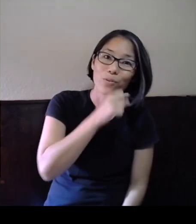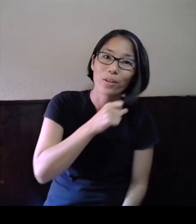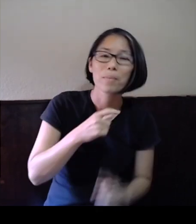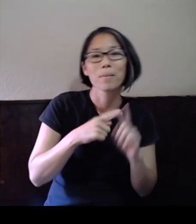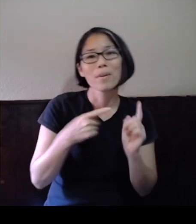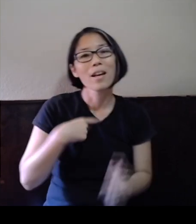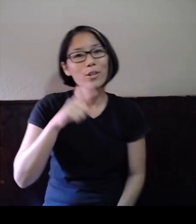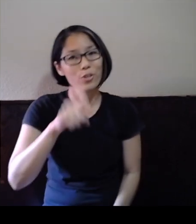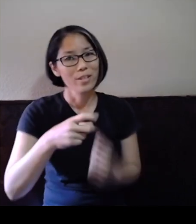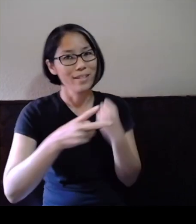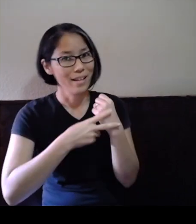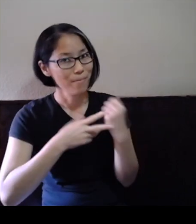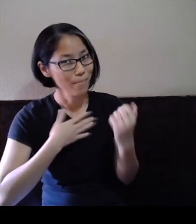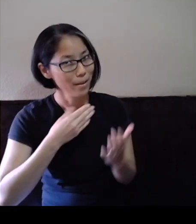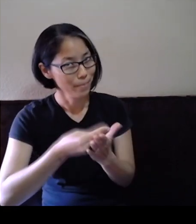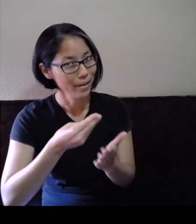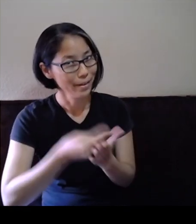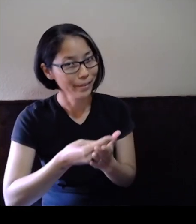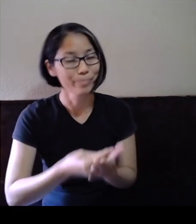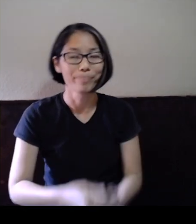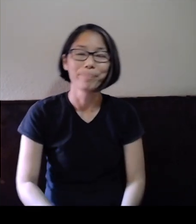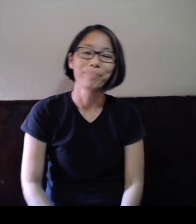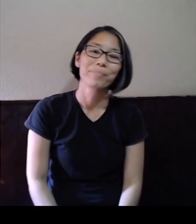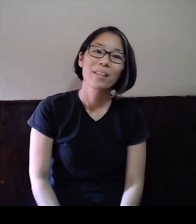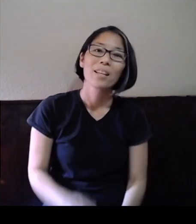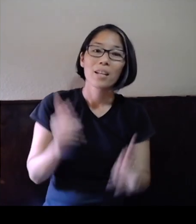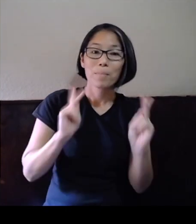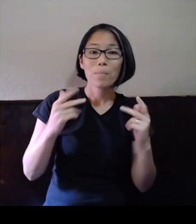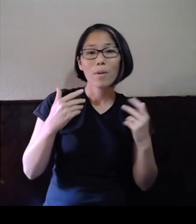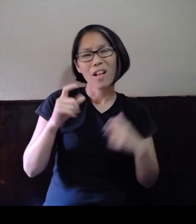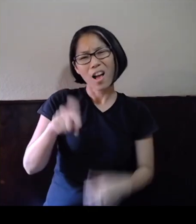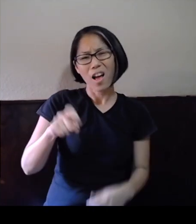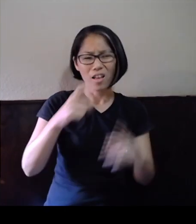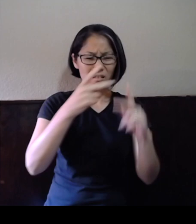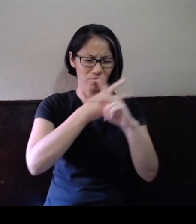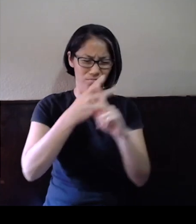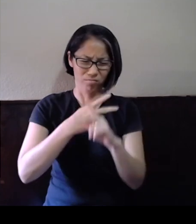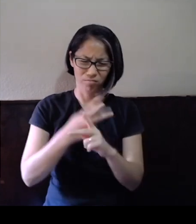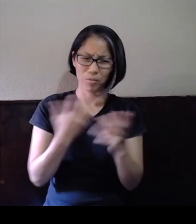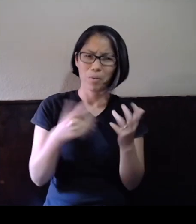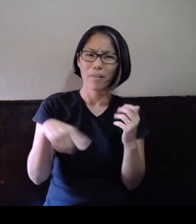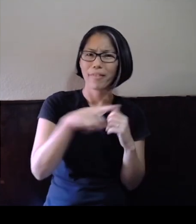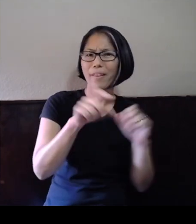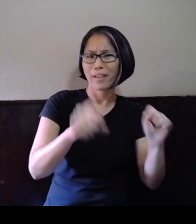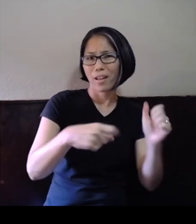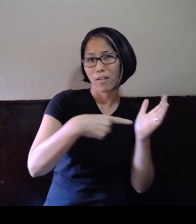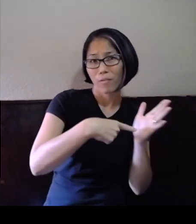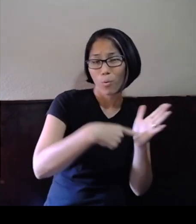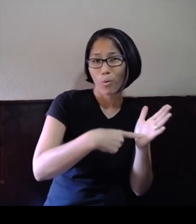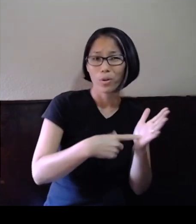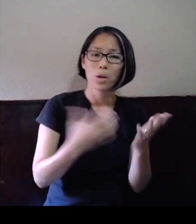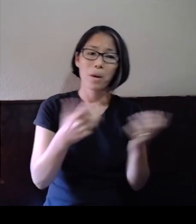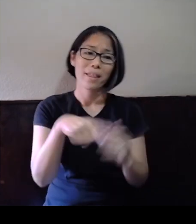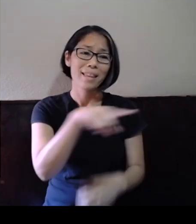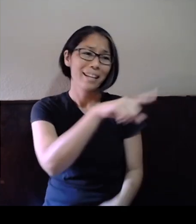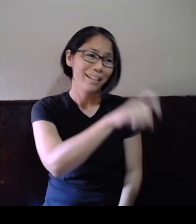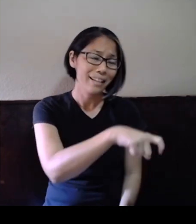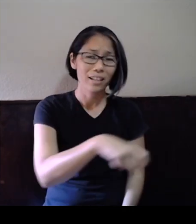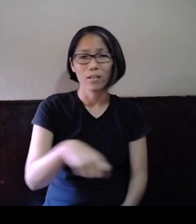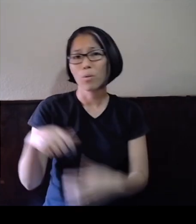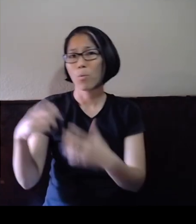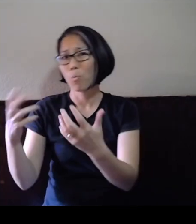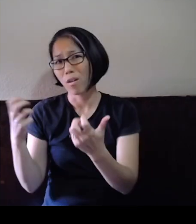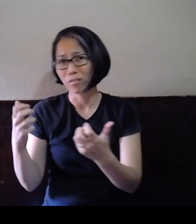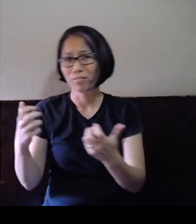but I should save my money. People have to figure out what they can afford and what they need or